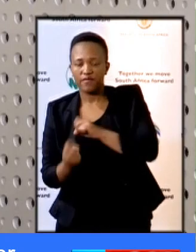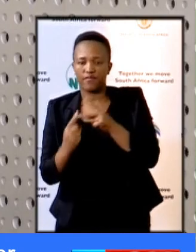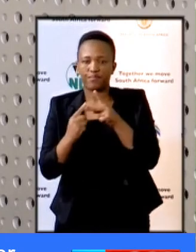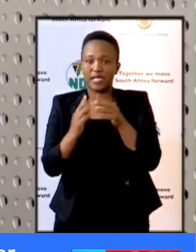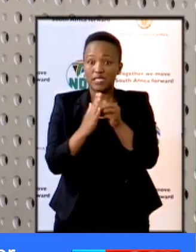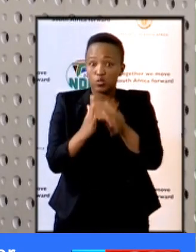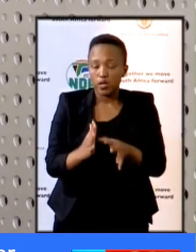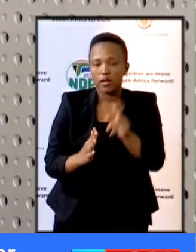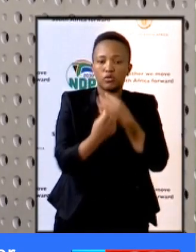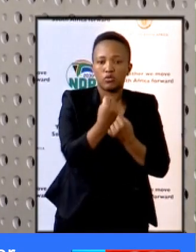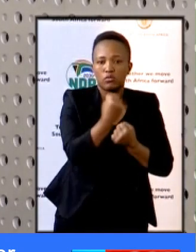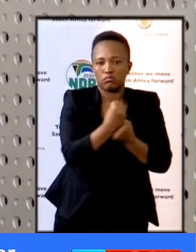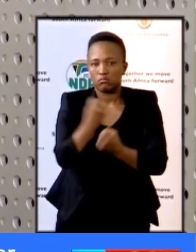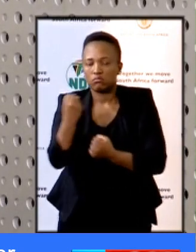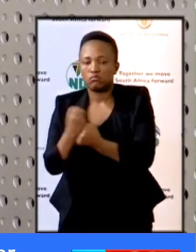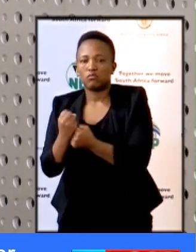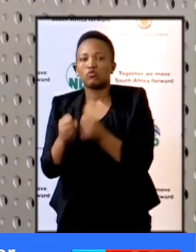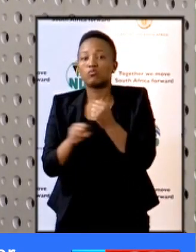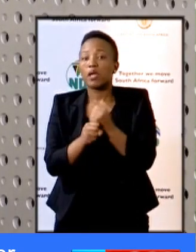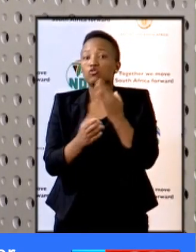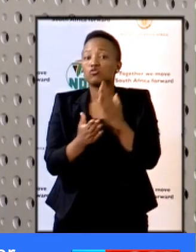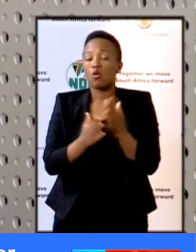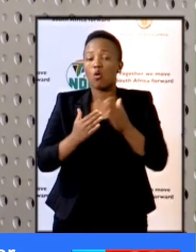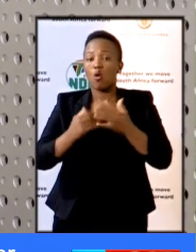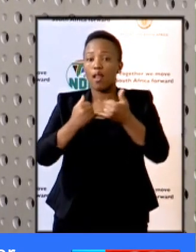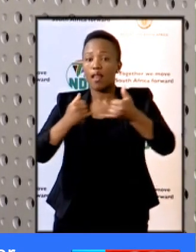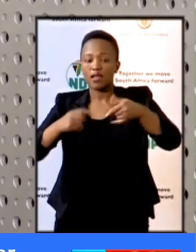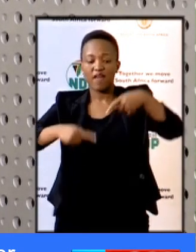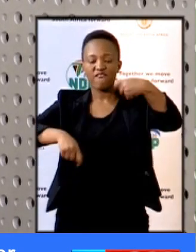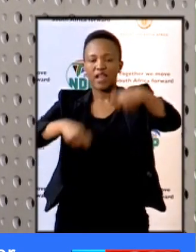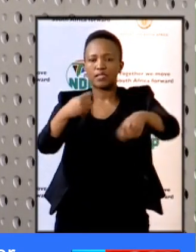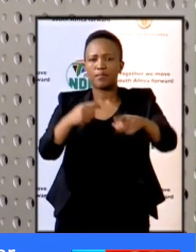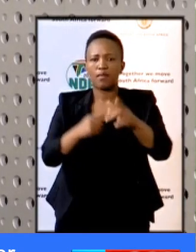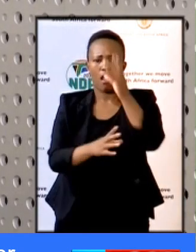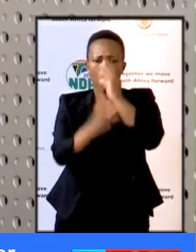in place, each forms of remote and flexible